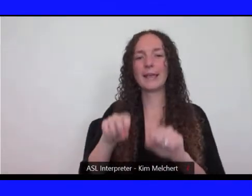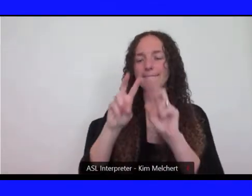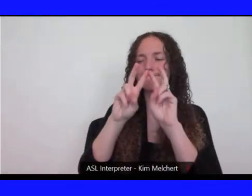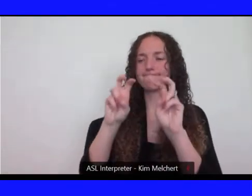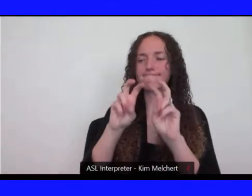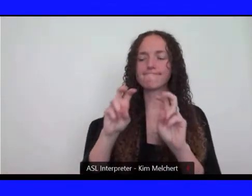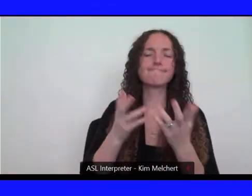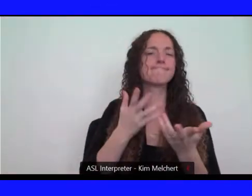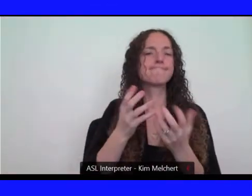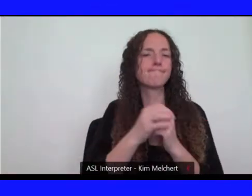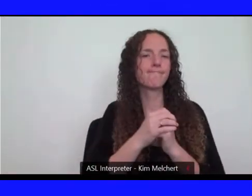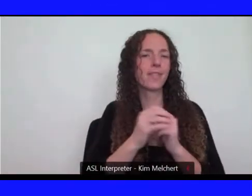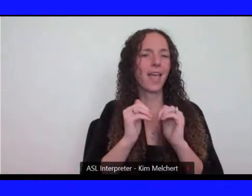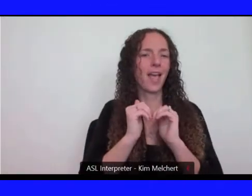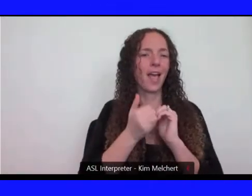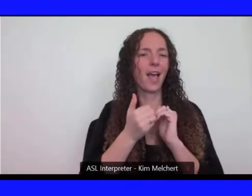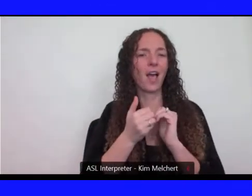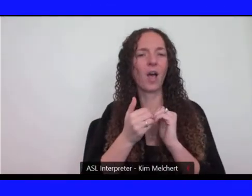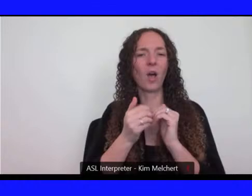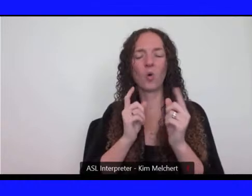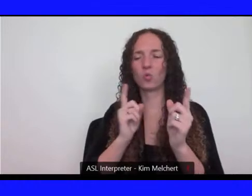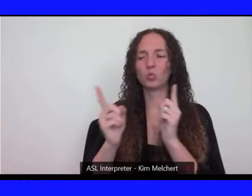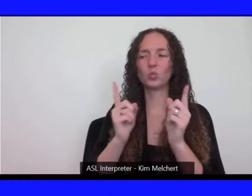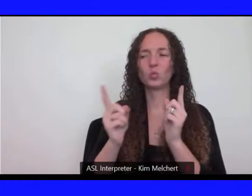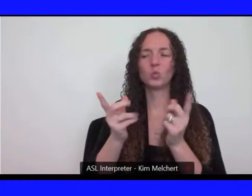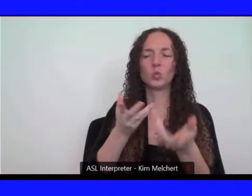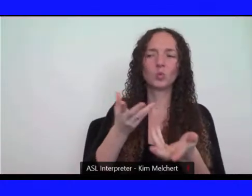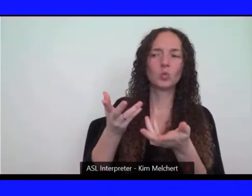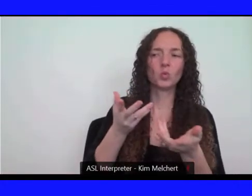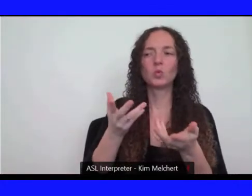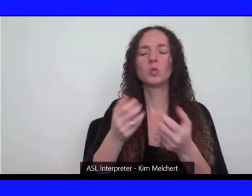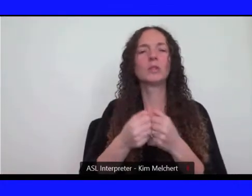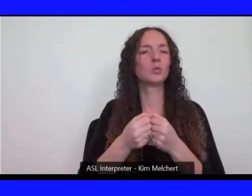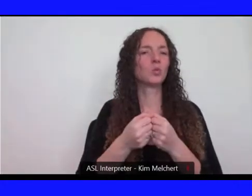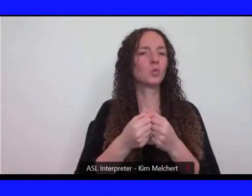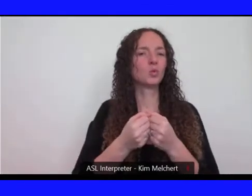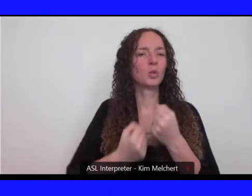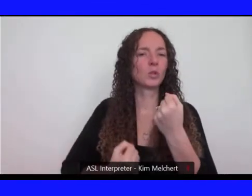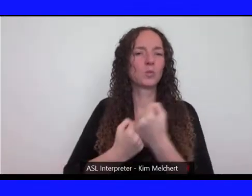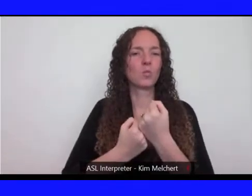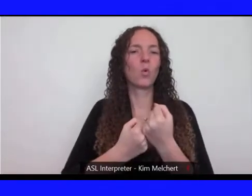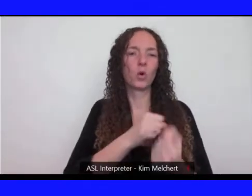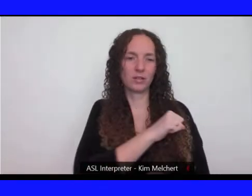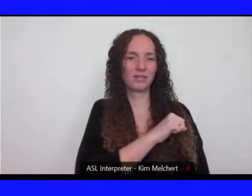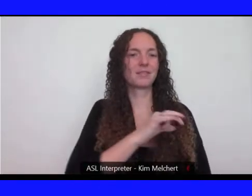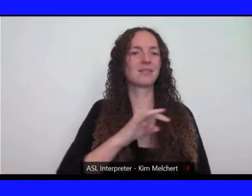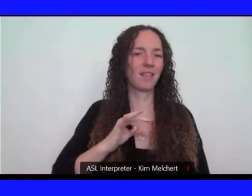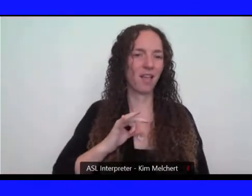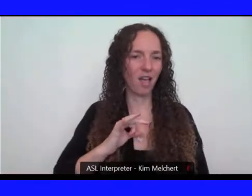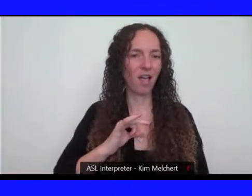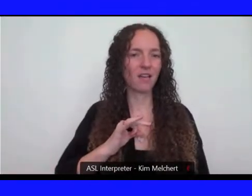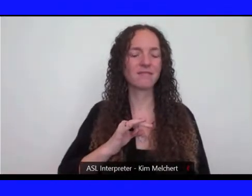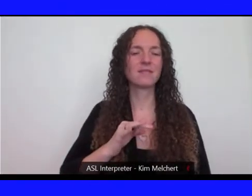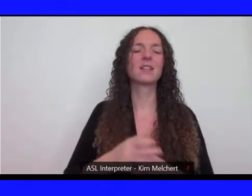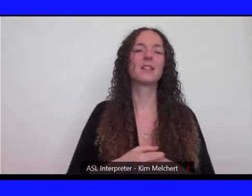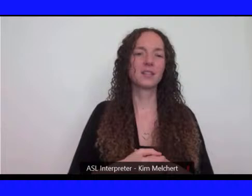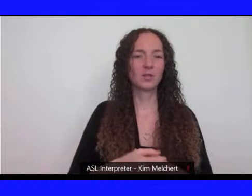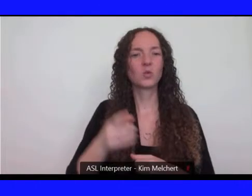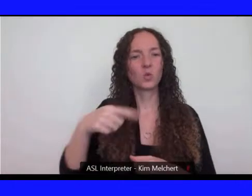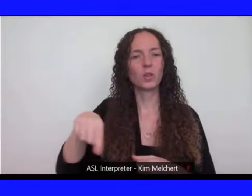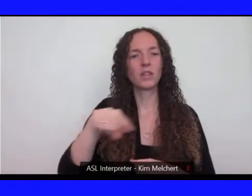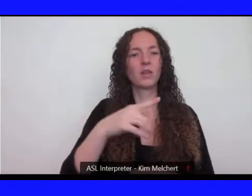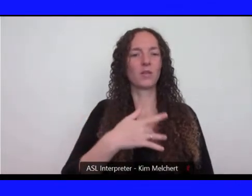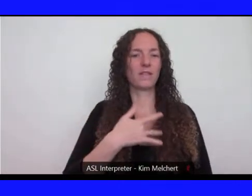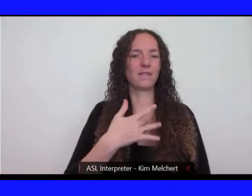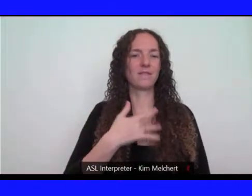different hospitals and in the different facilities, but maybe having just a focused conversation on this, and I